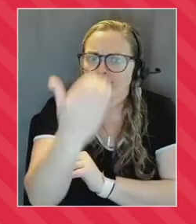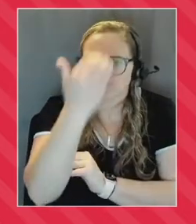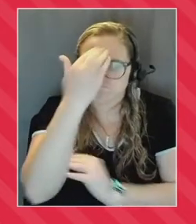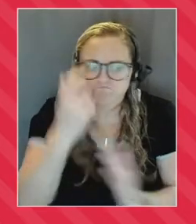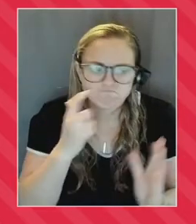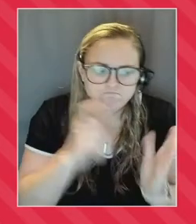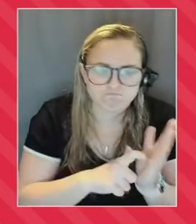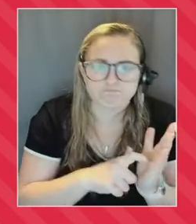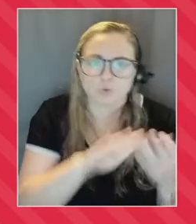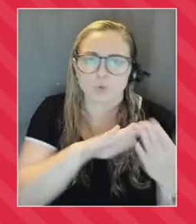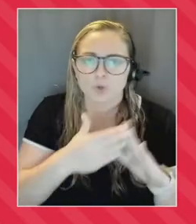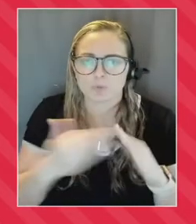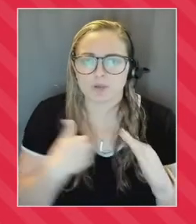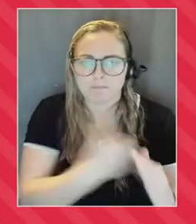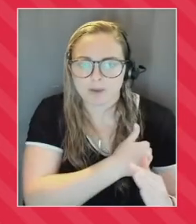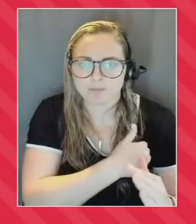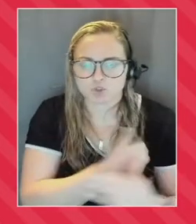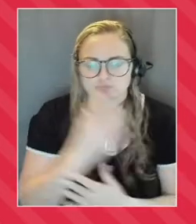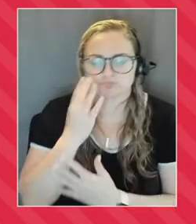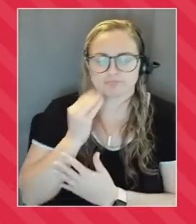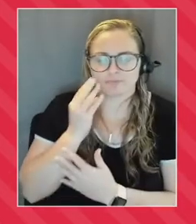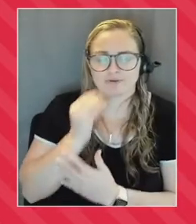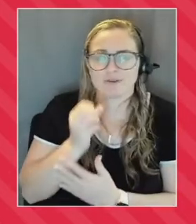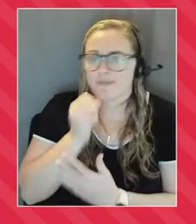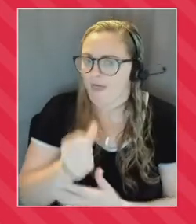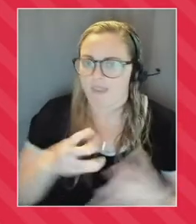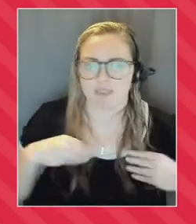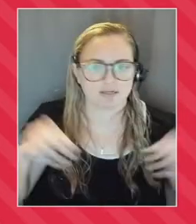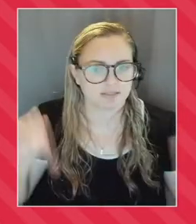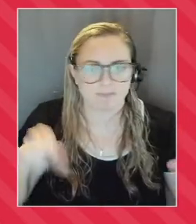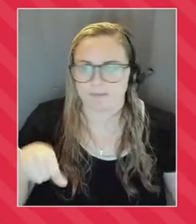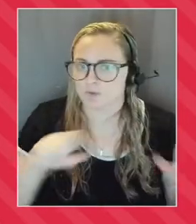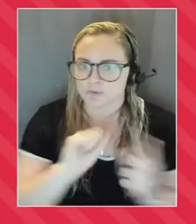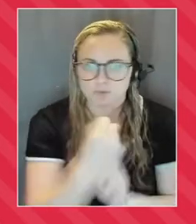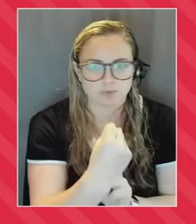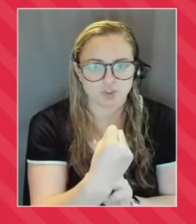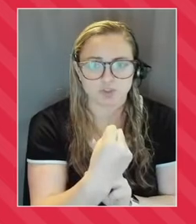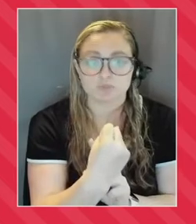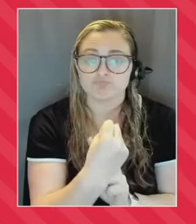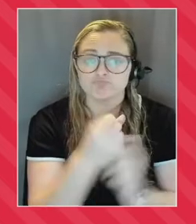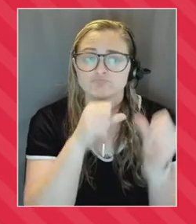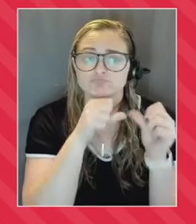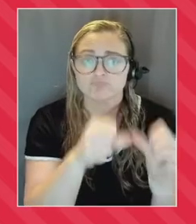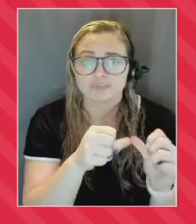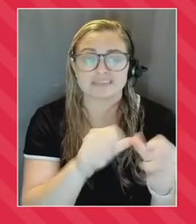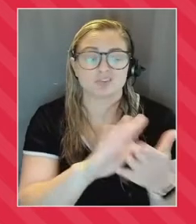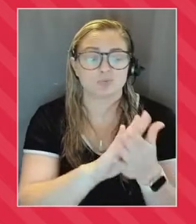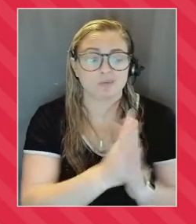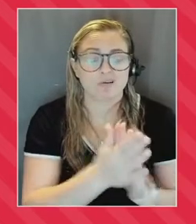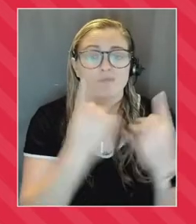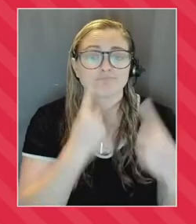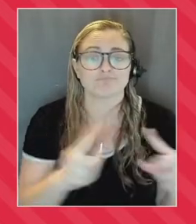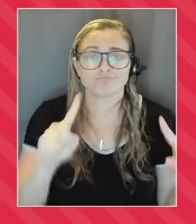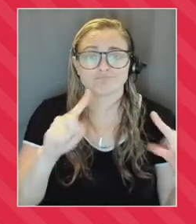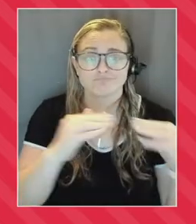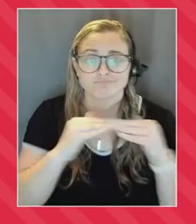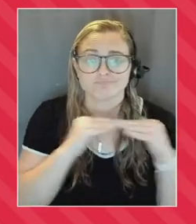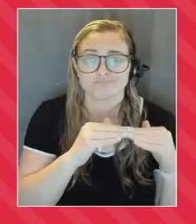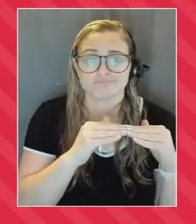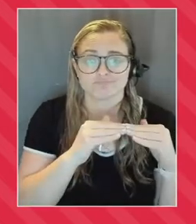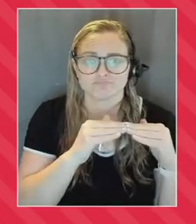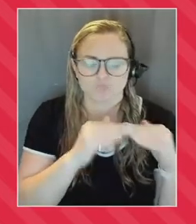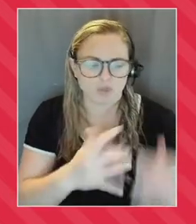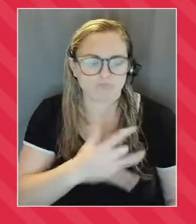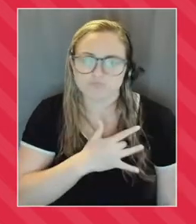community members are experiencing unacceptable conditions as we engage in achieving equity truly resonated with me.